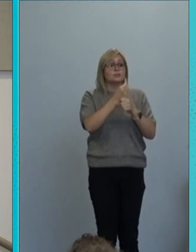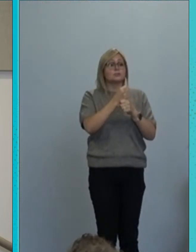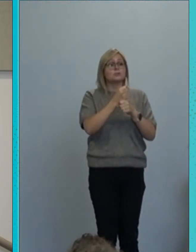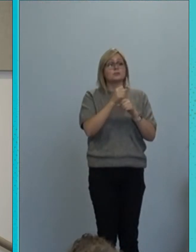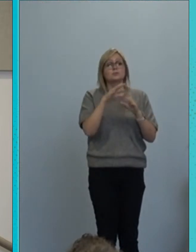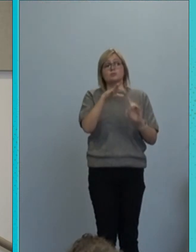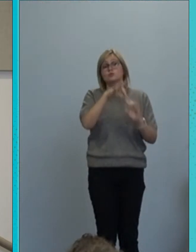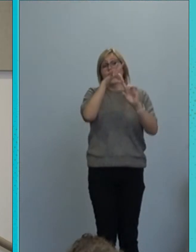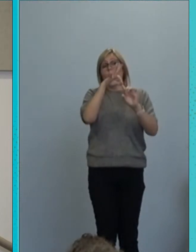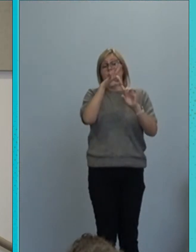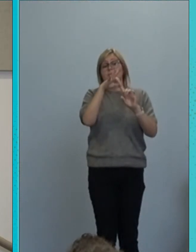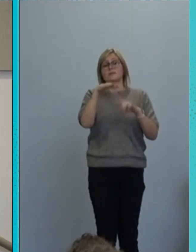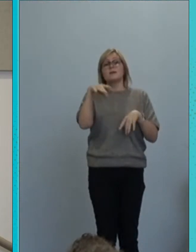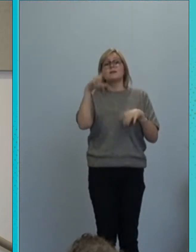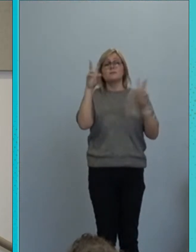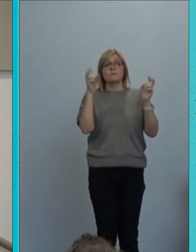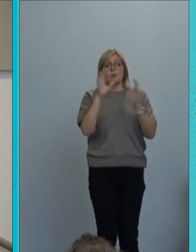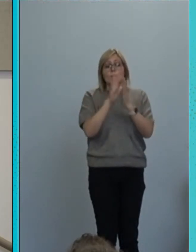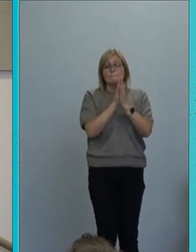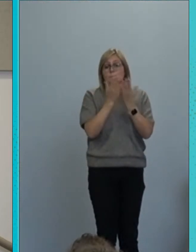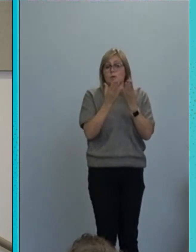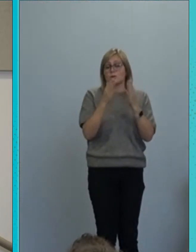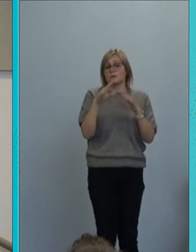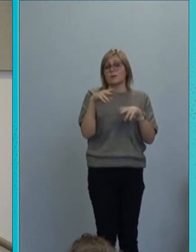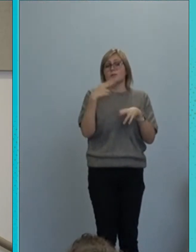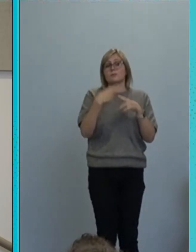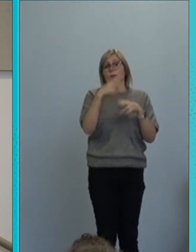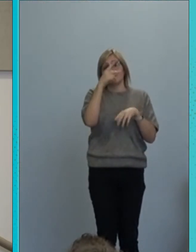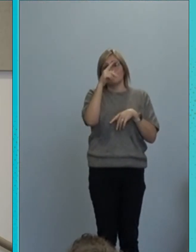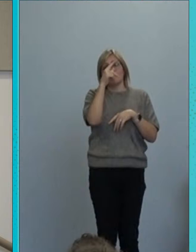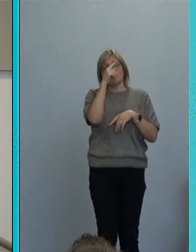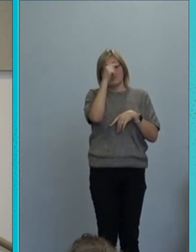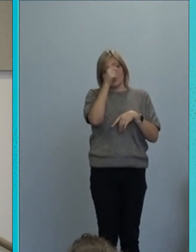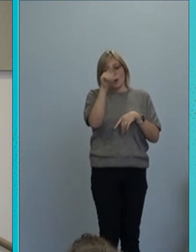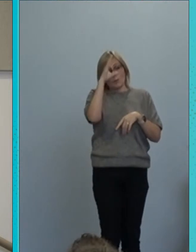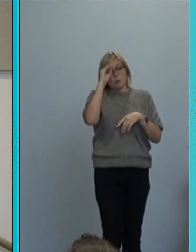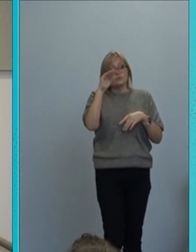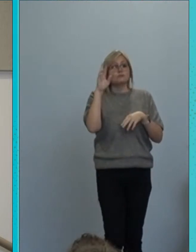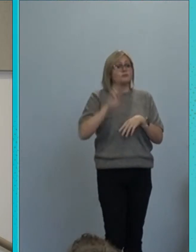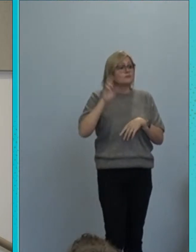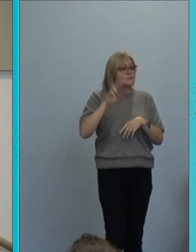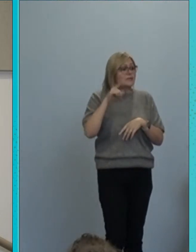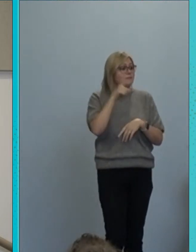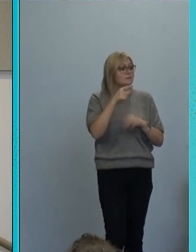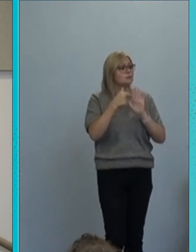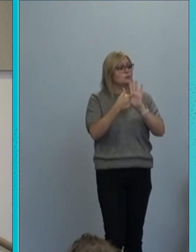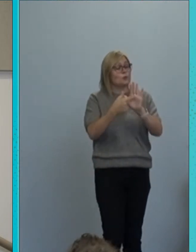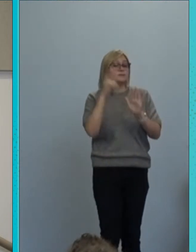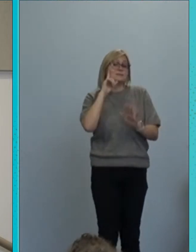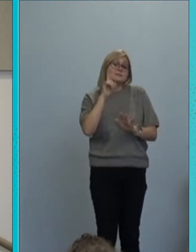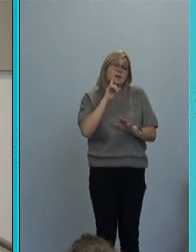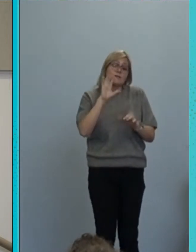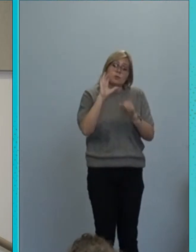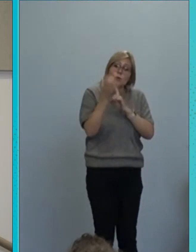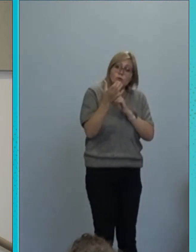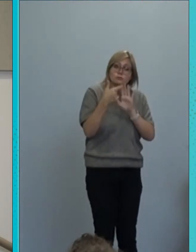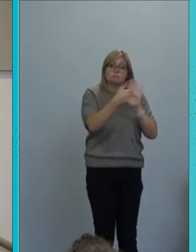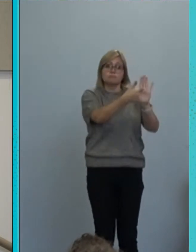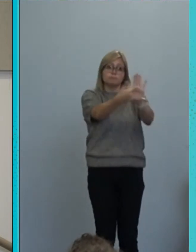Riverside invites readers on a journey revealing a poignant look at deaf culture in